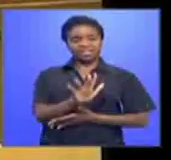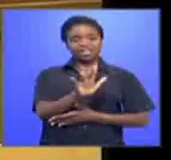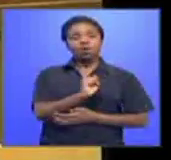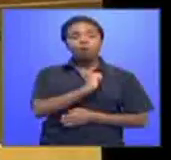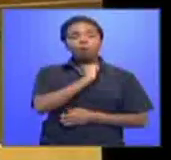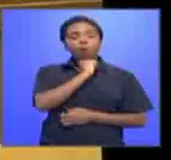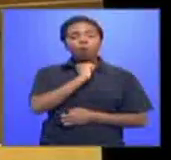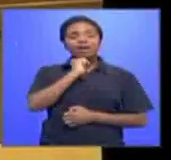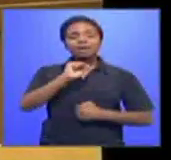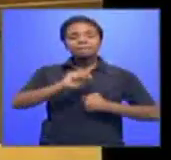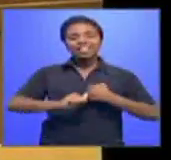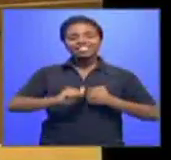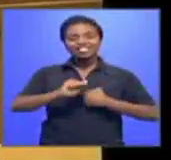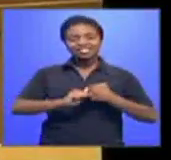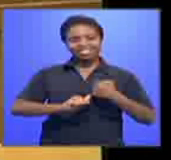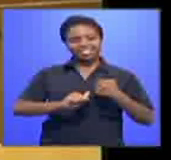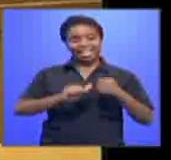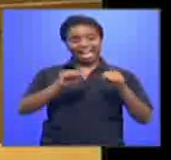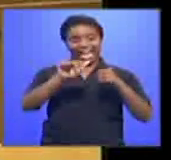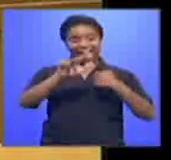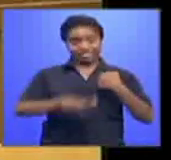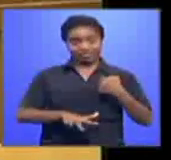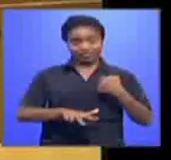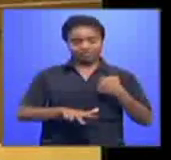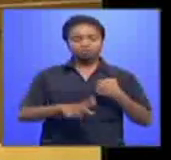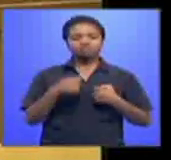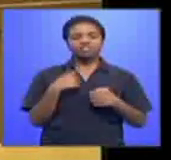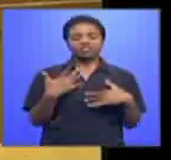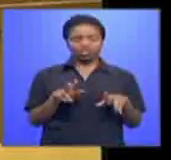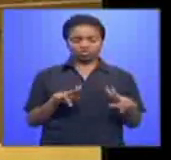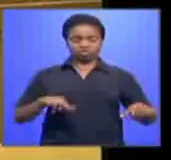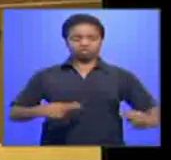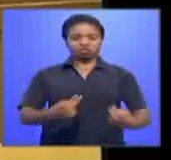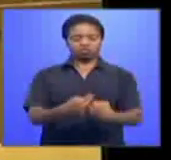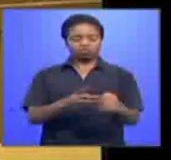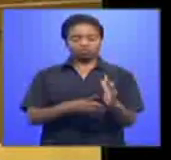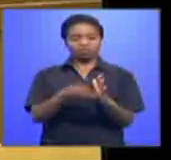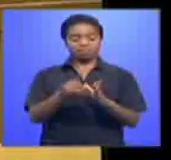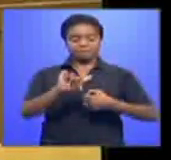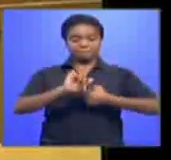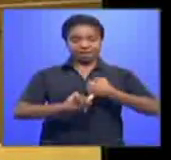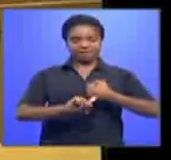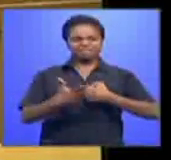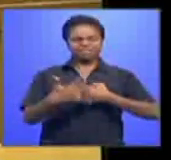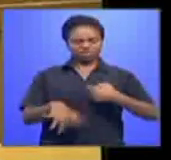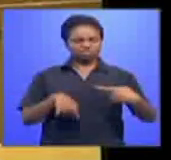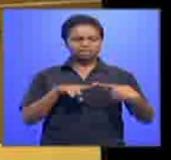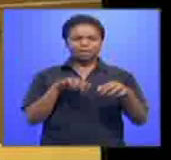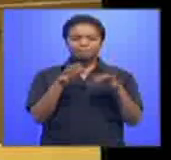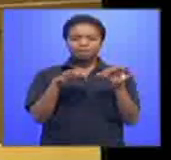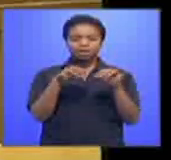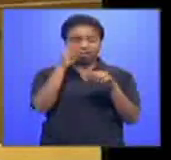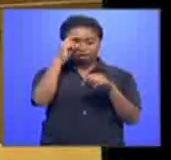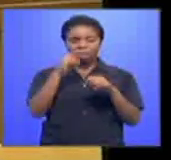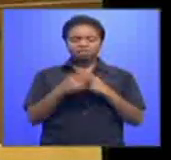the National Planning Commission handed over the National Development Plan, the vision of